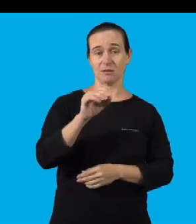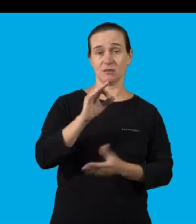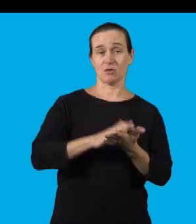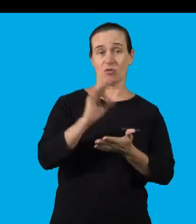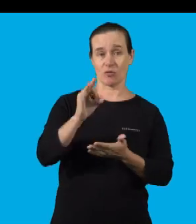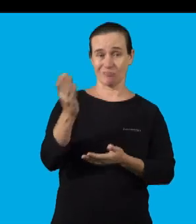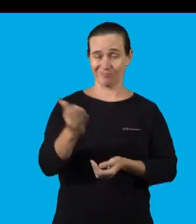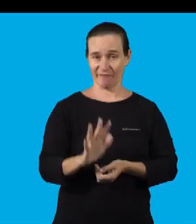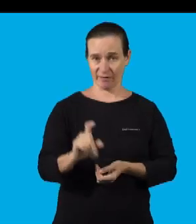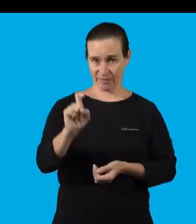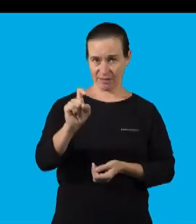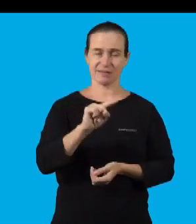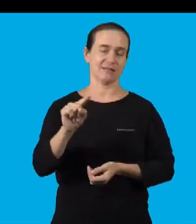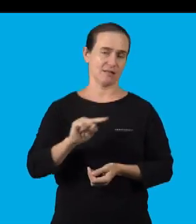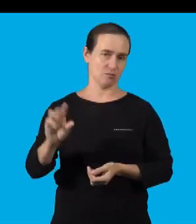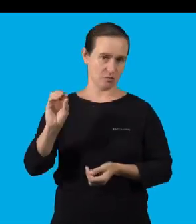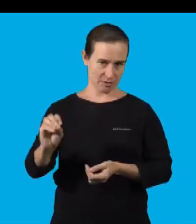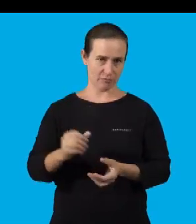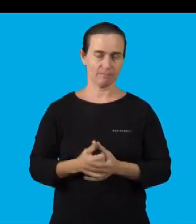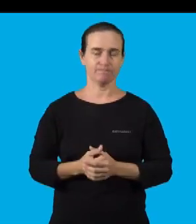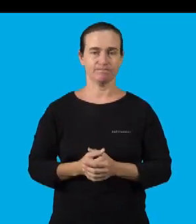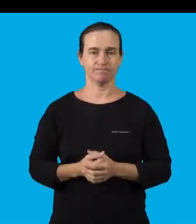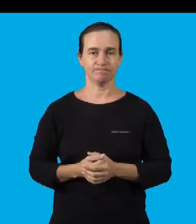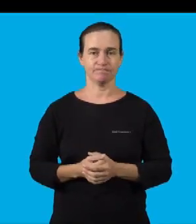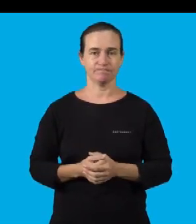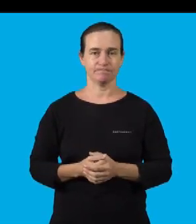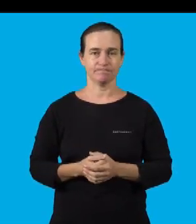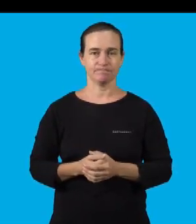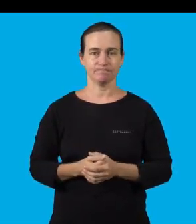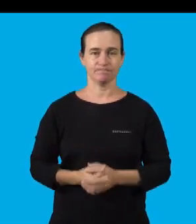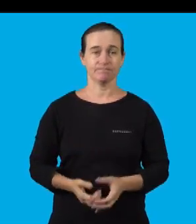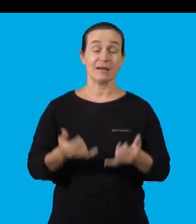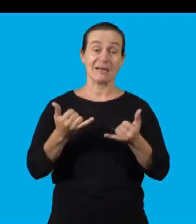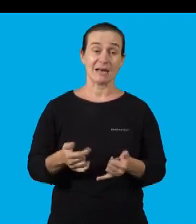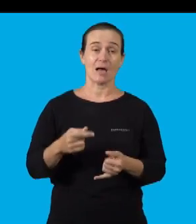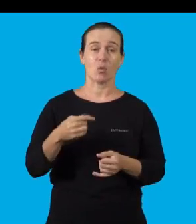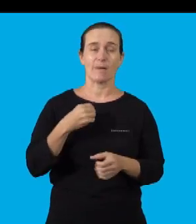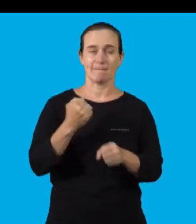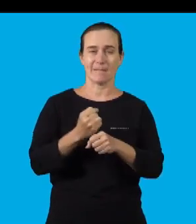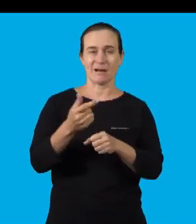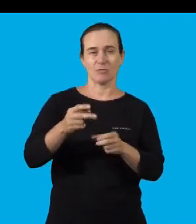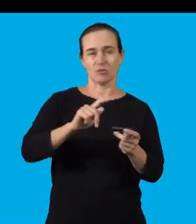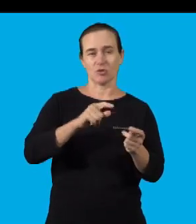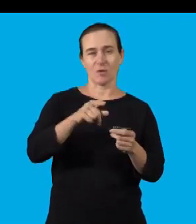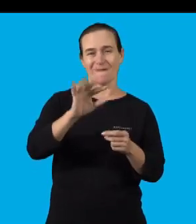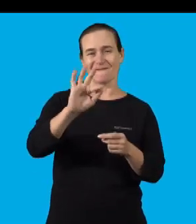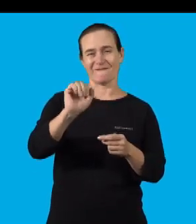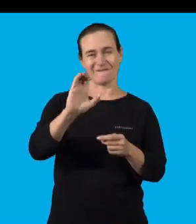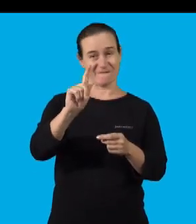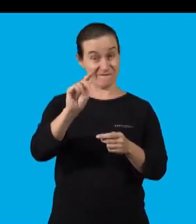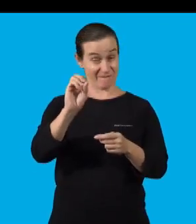minus 13 over 5x, and that is equals to 0. We are then going to factorize